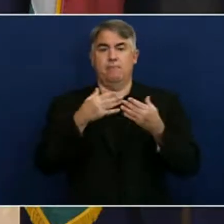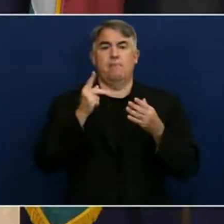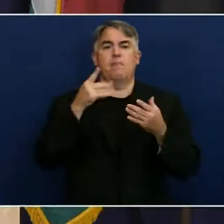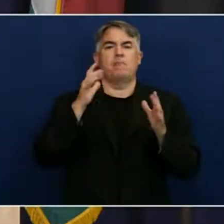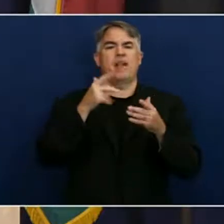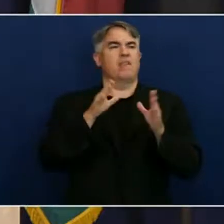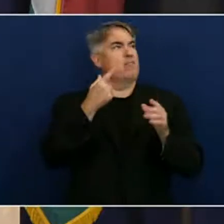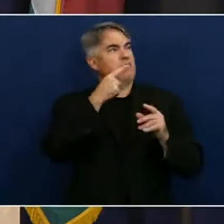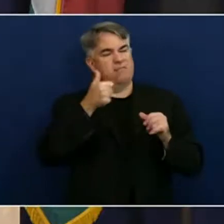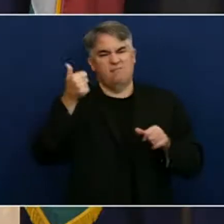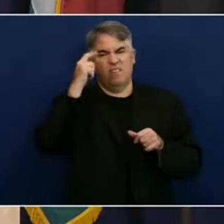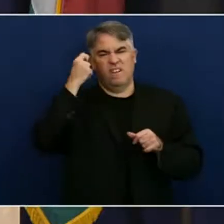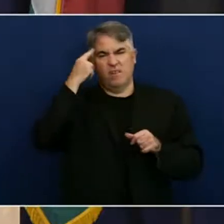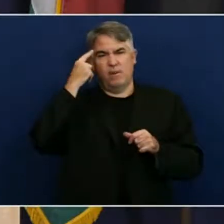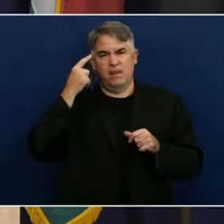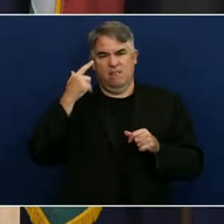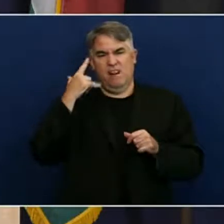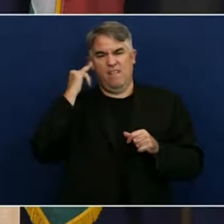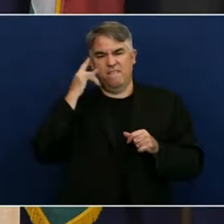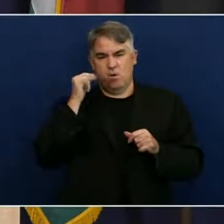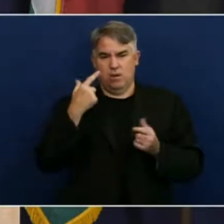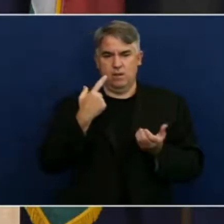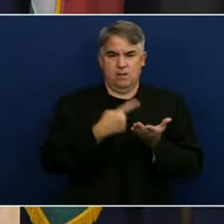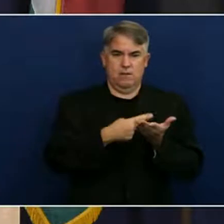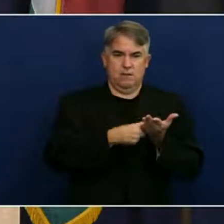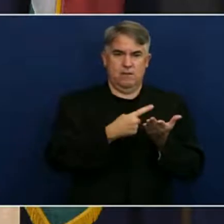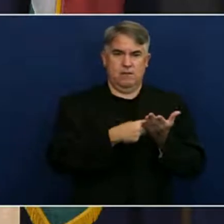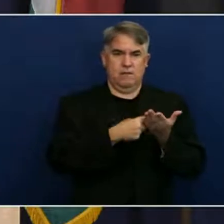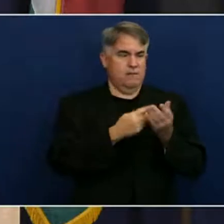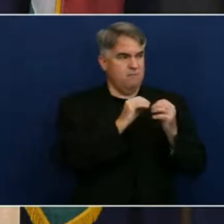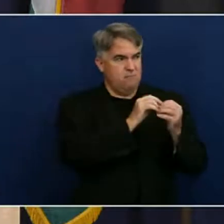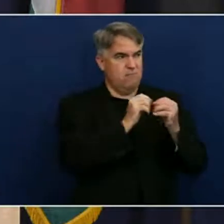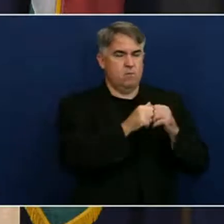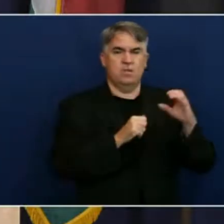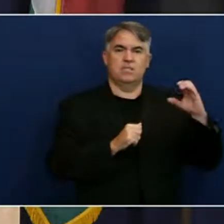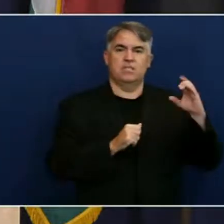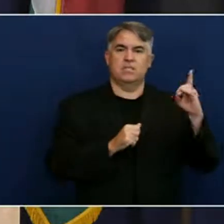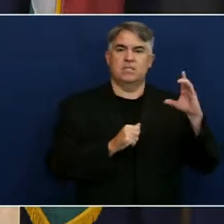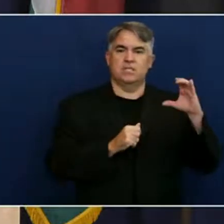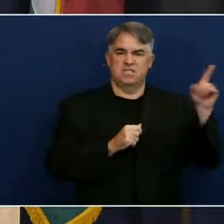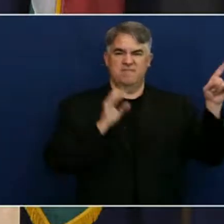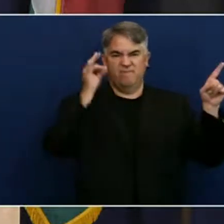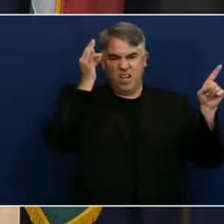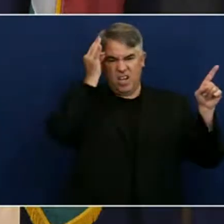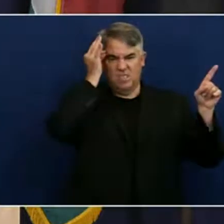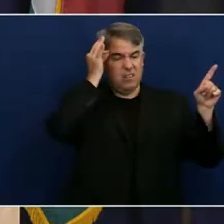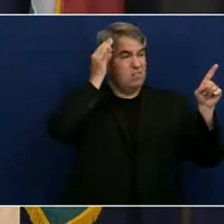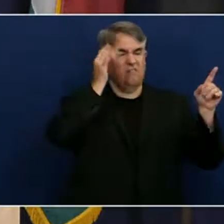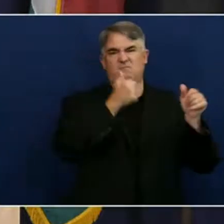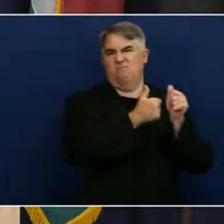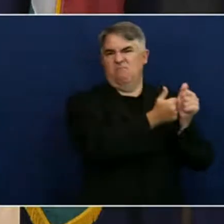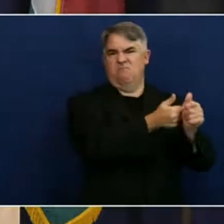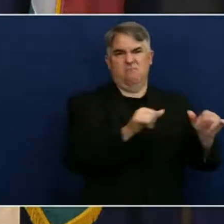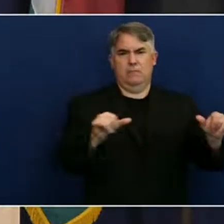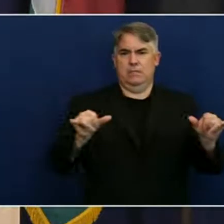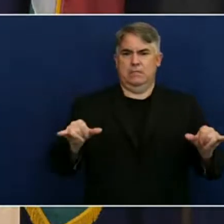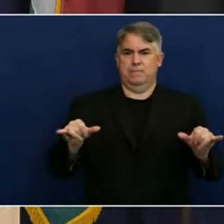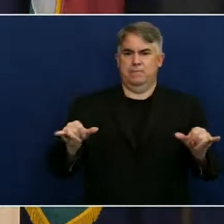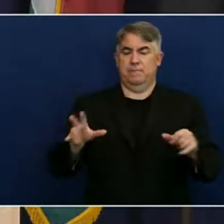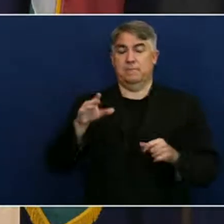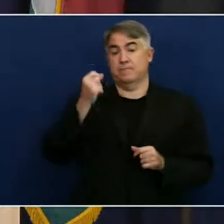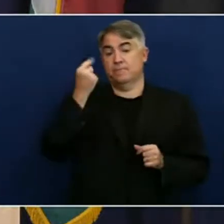as well. So we are currently maintaining that guidance. Once June 15th